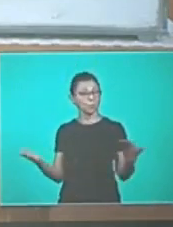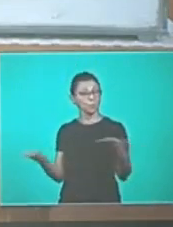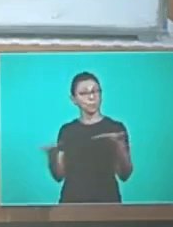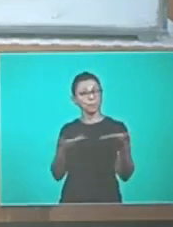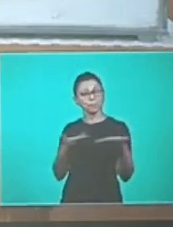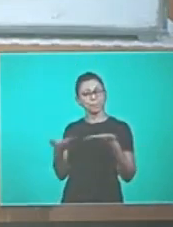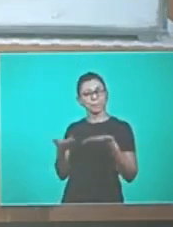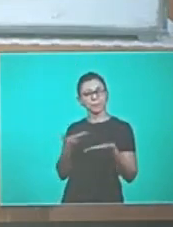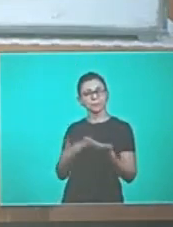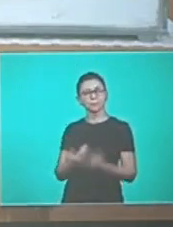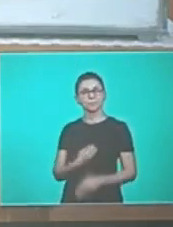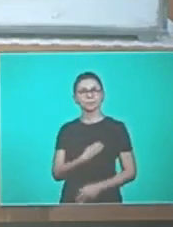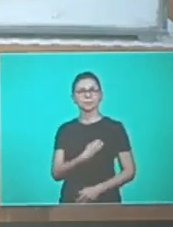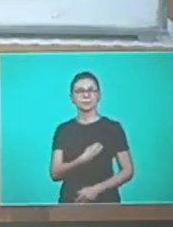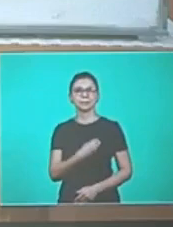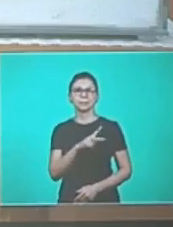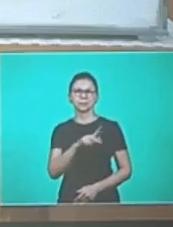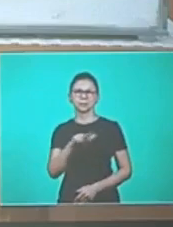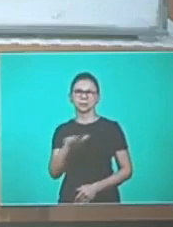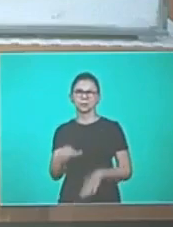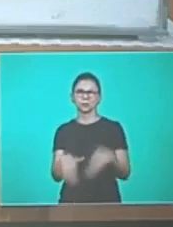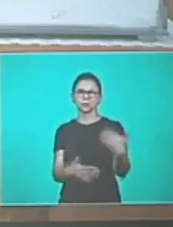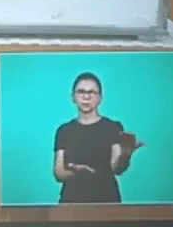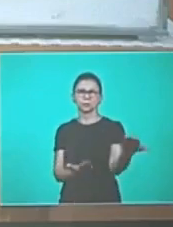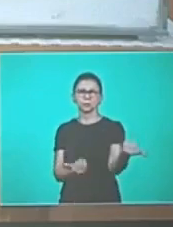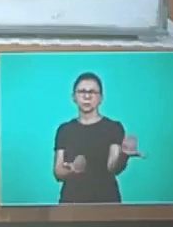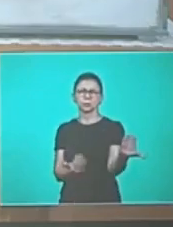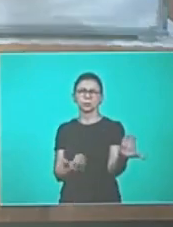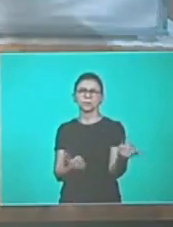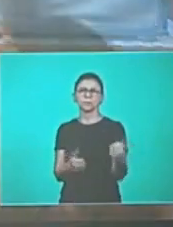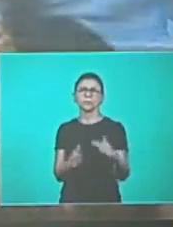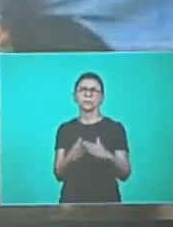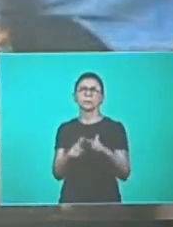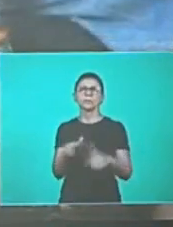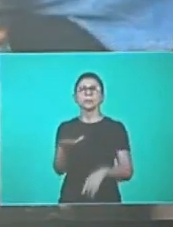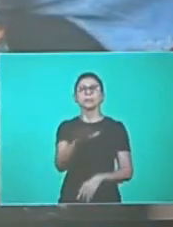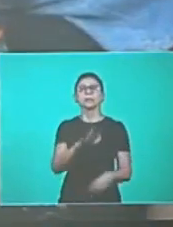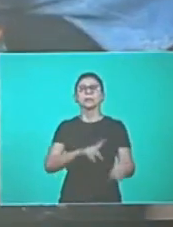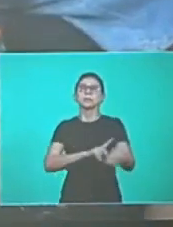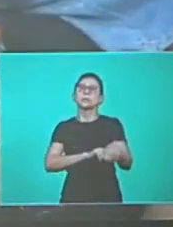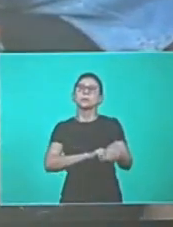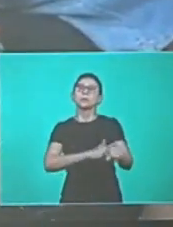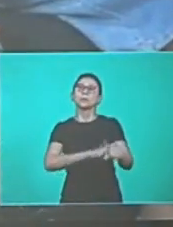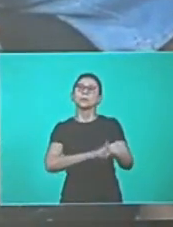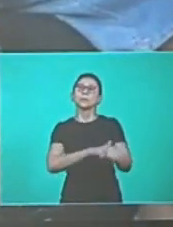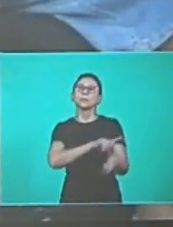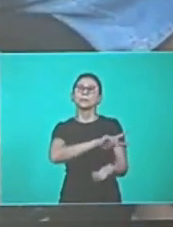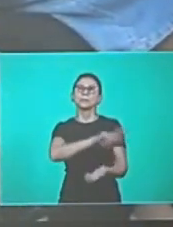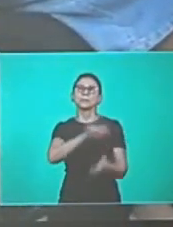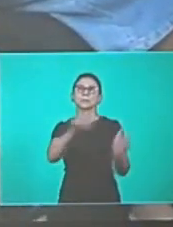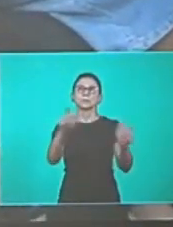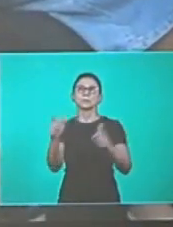counting on brethren from the Church of Guarapari